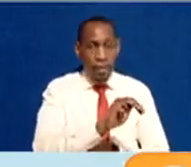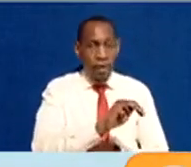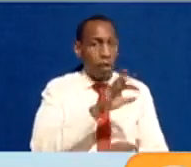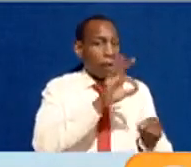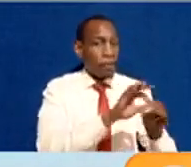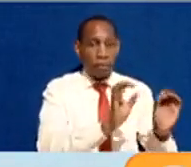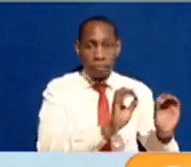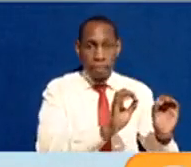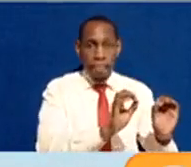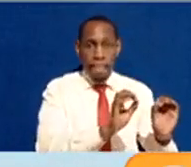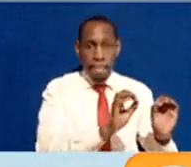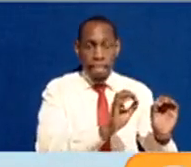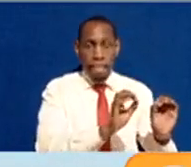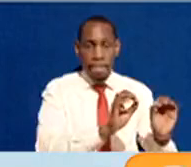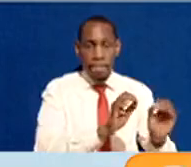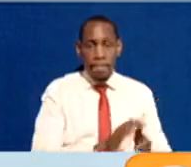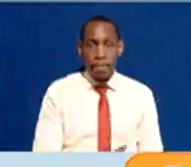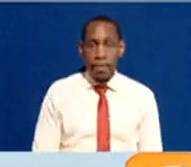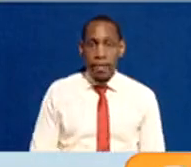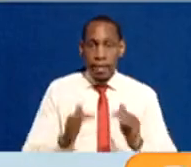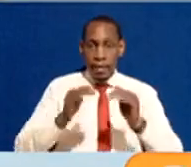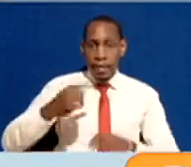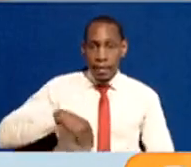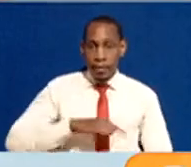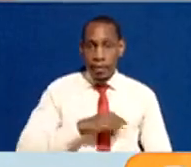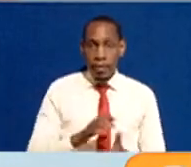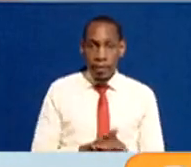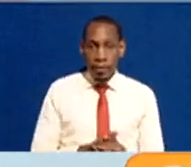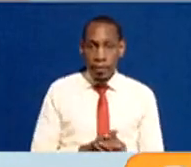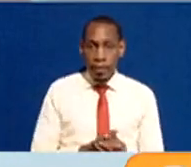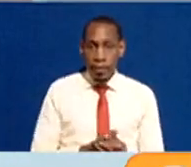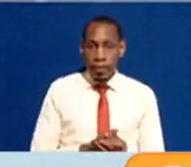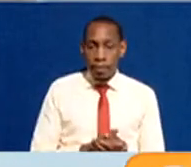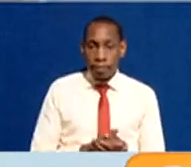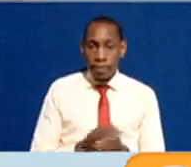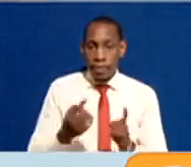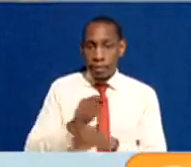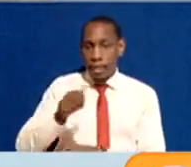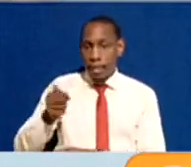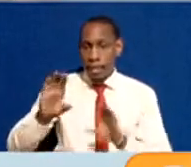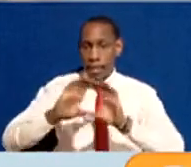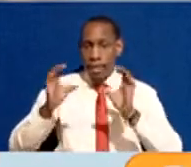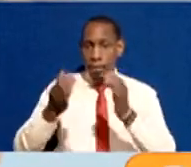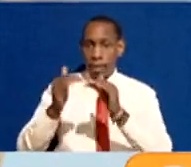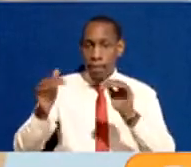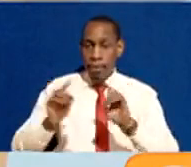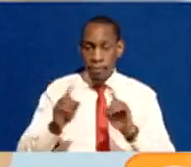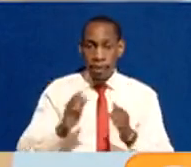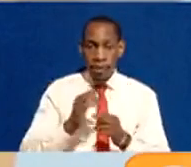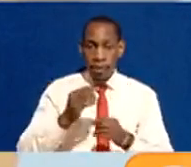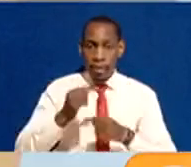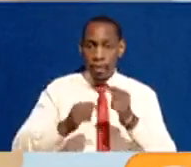who did not vote? You know, our democracy is nascent compared to others around the world, but it is